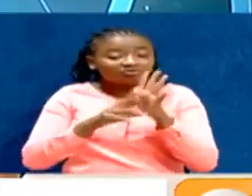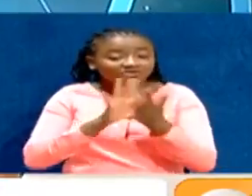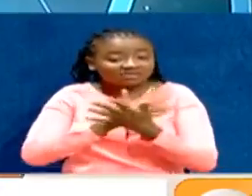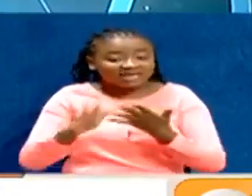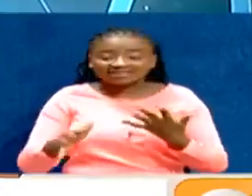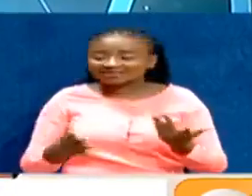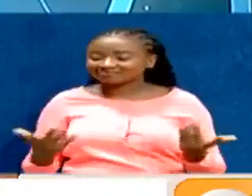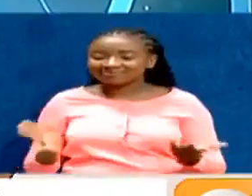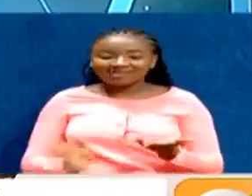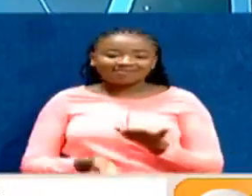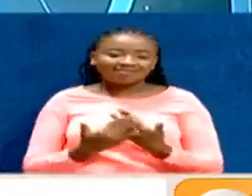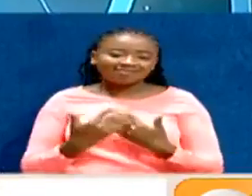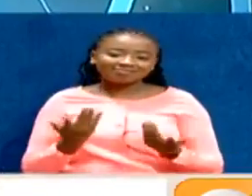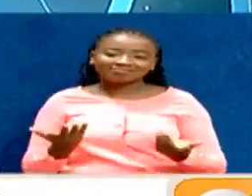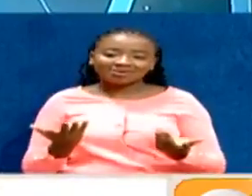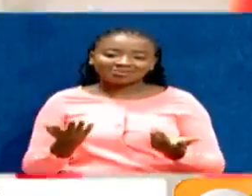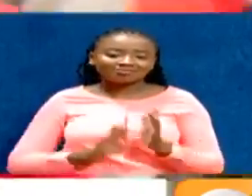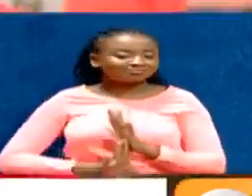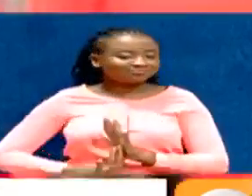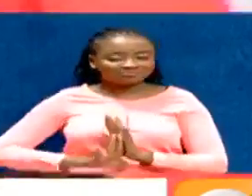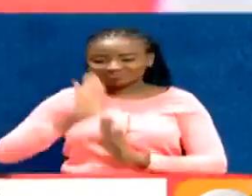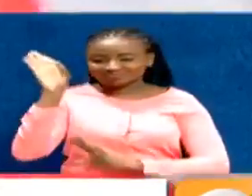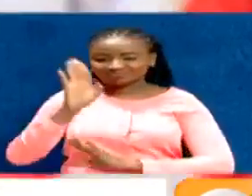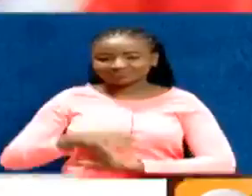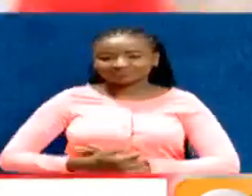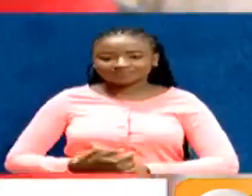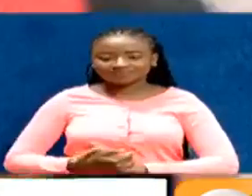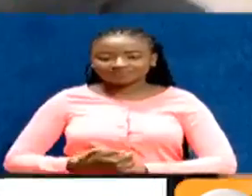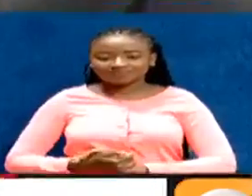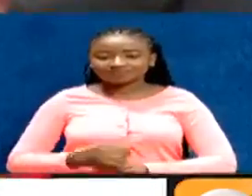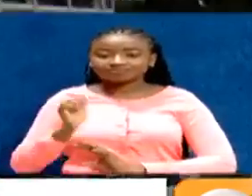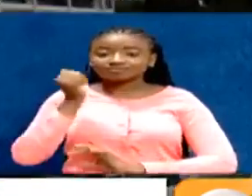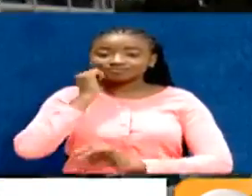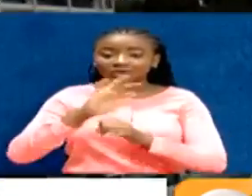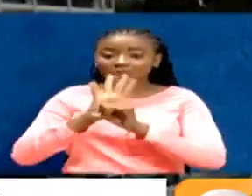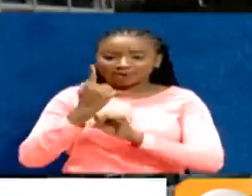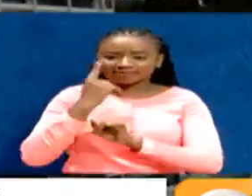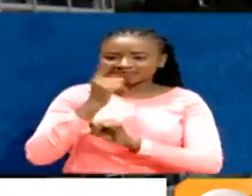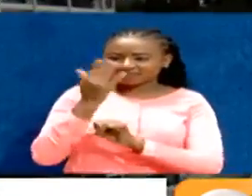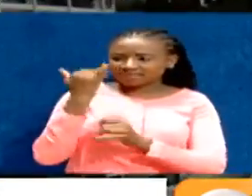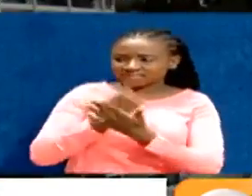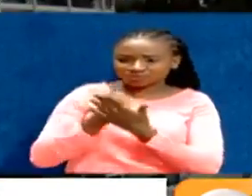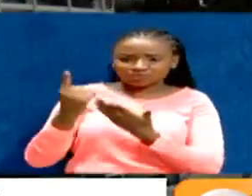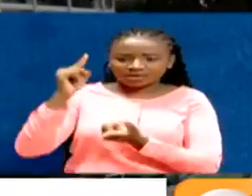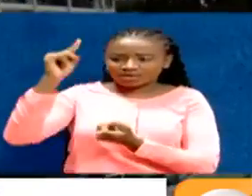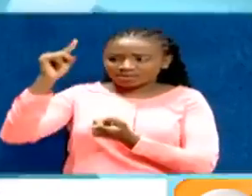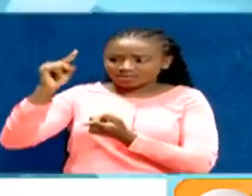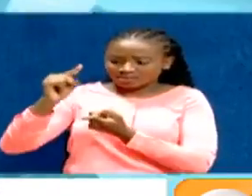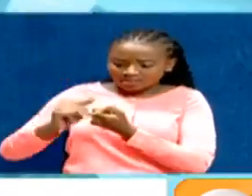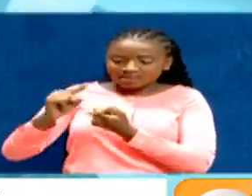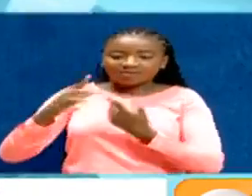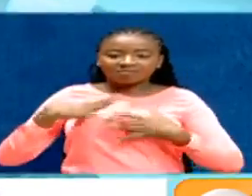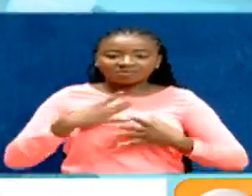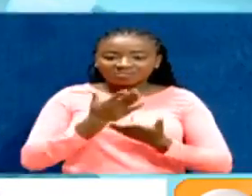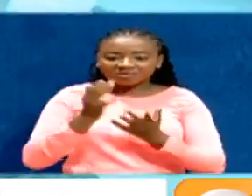far. Dorcas Wangira with more. Kenya's COVID-19 trend in the last week looks promising, with the test